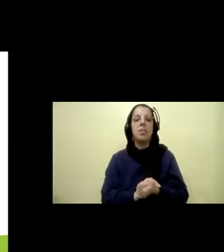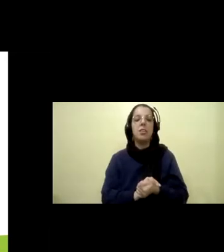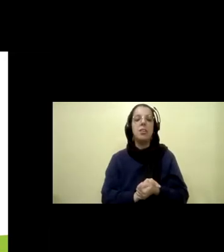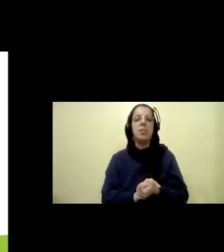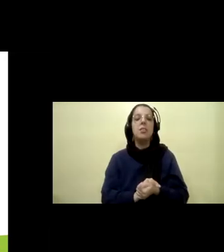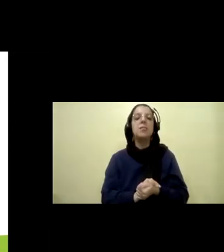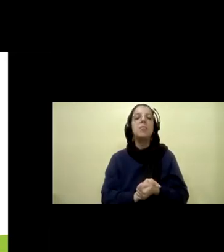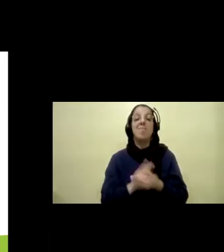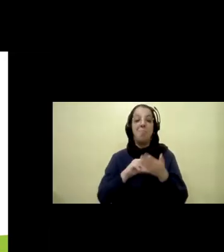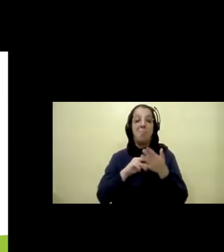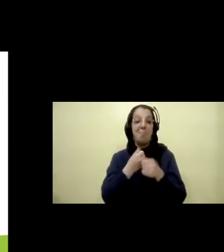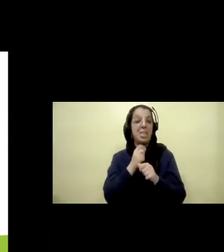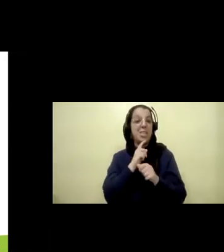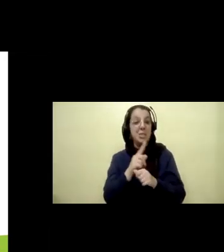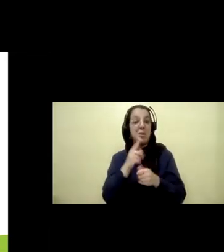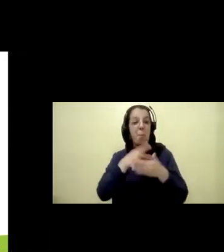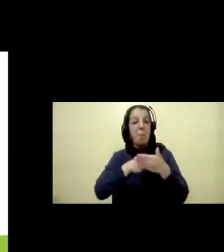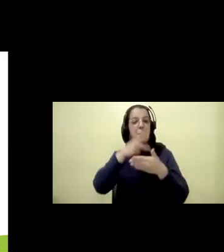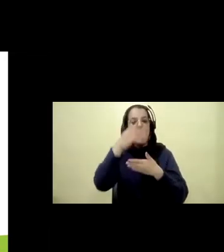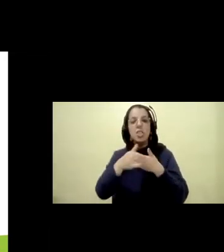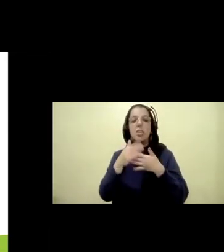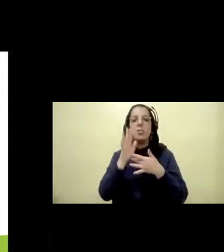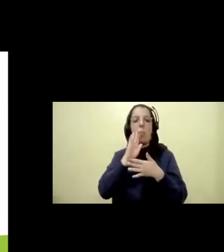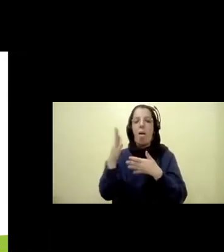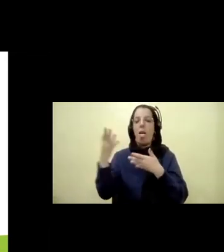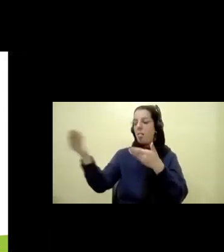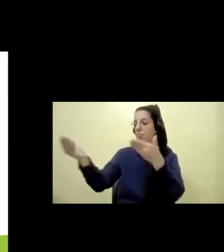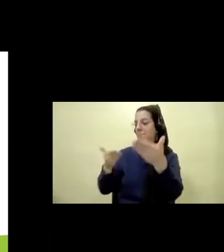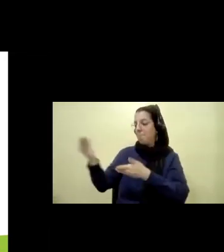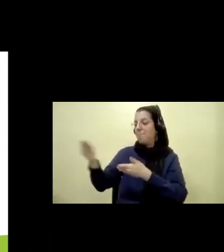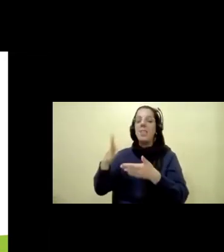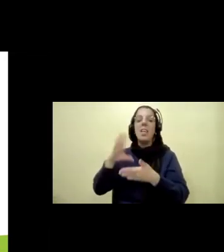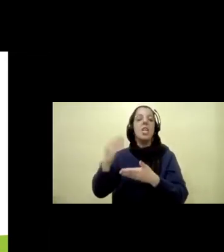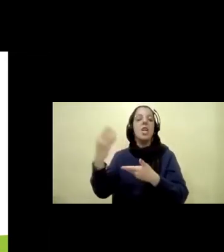community members is also really important. So figuring out